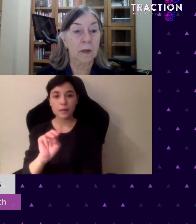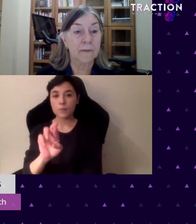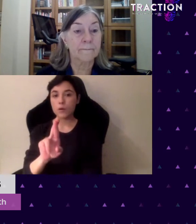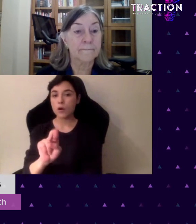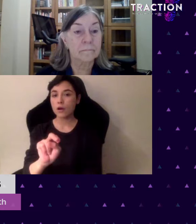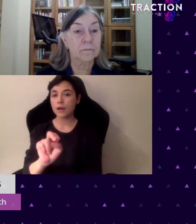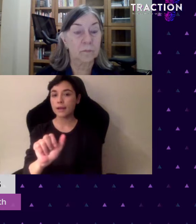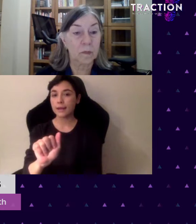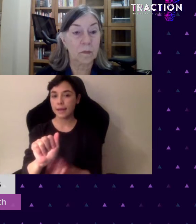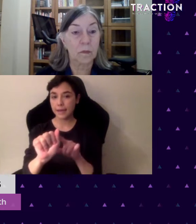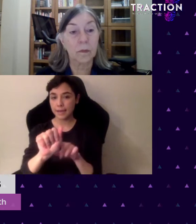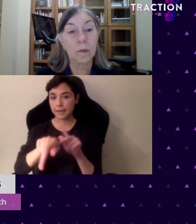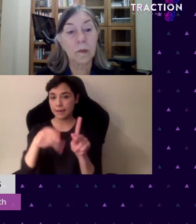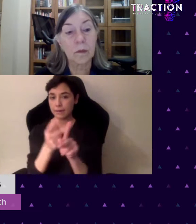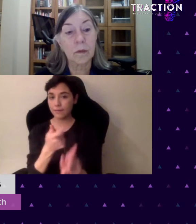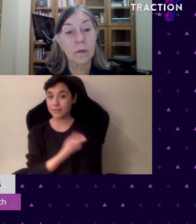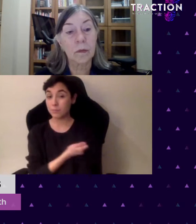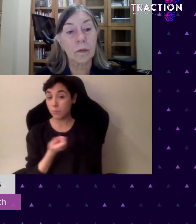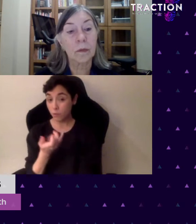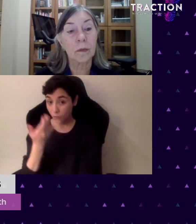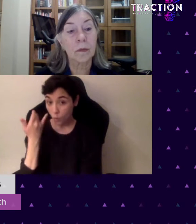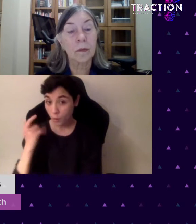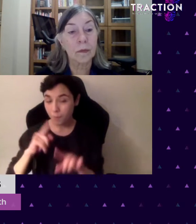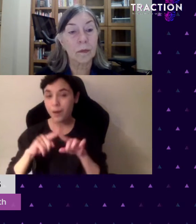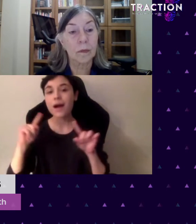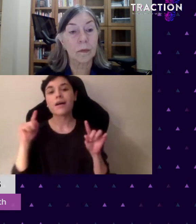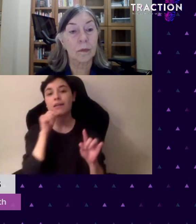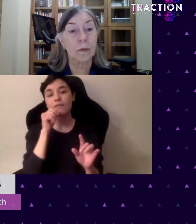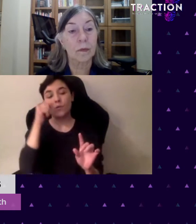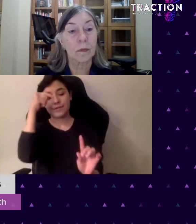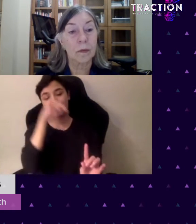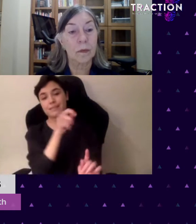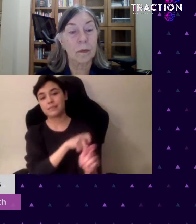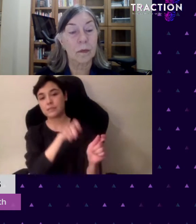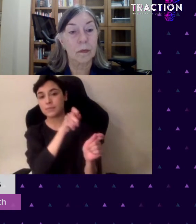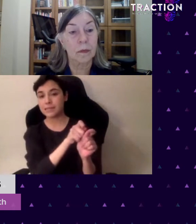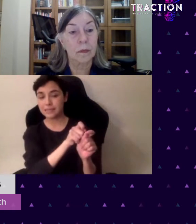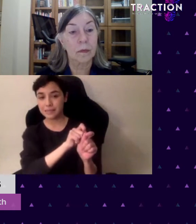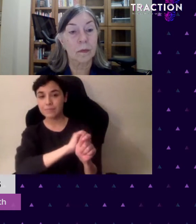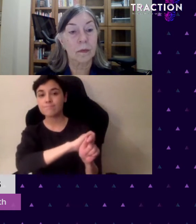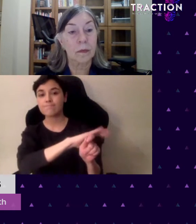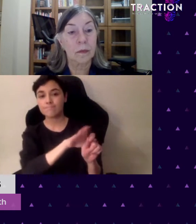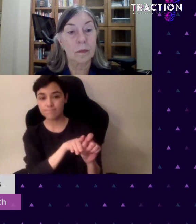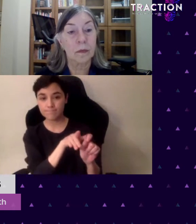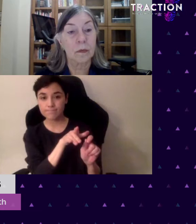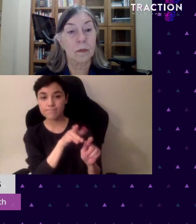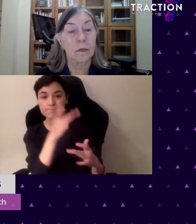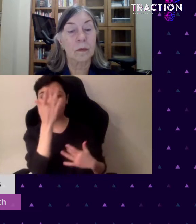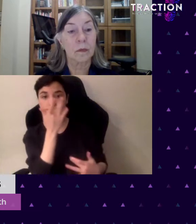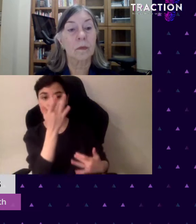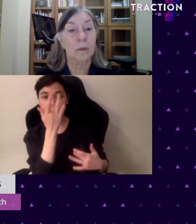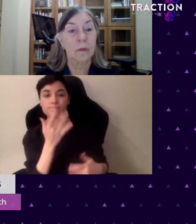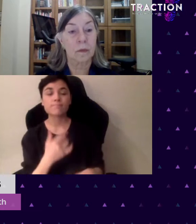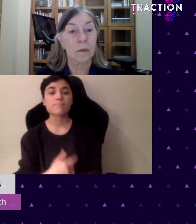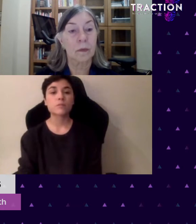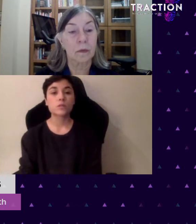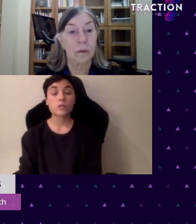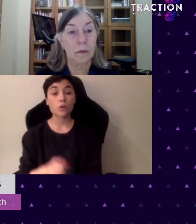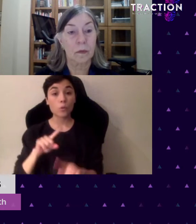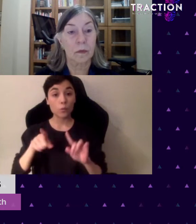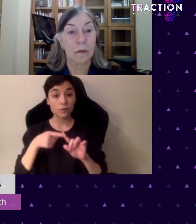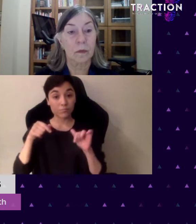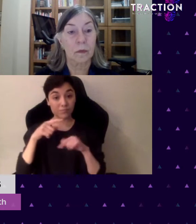virus, of course. And so when they came out with their studies, and again, there was a big push late last year to, you know, we need this vaccine, we need to get some kind